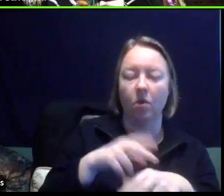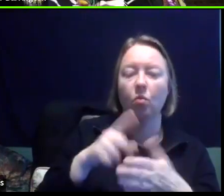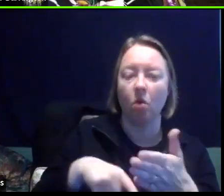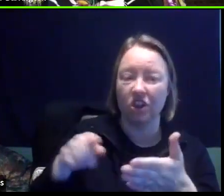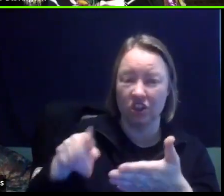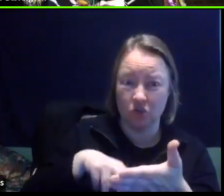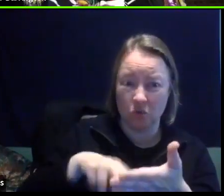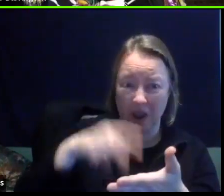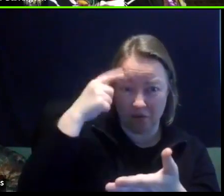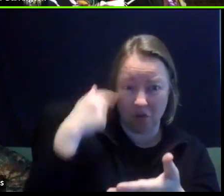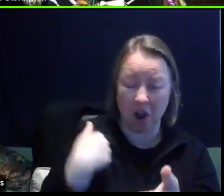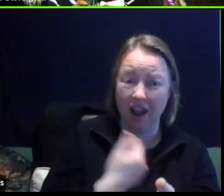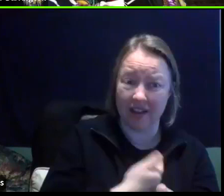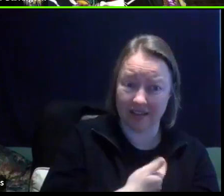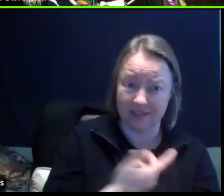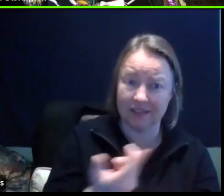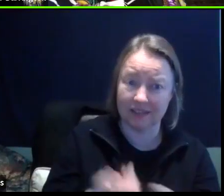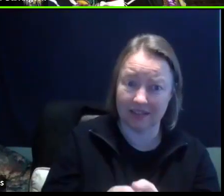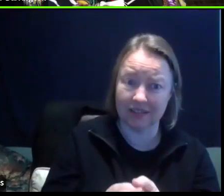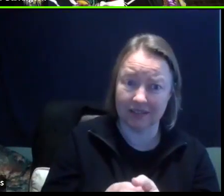to us.